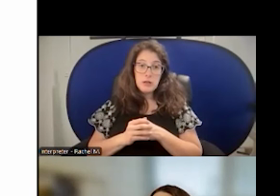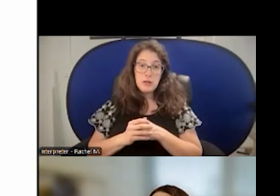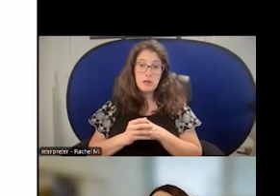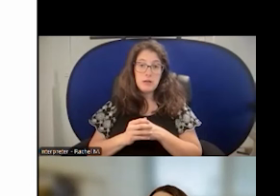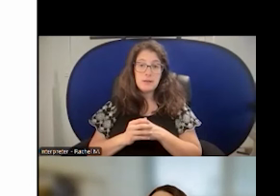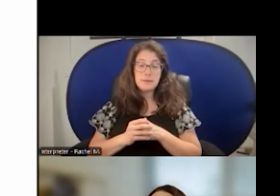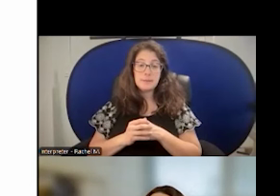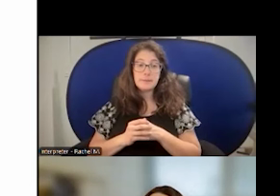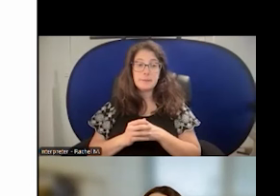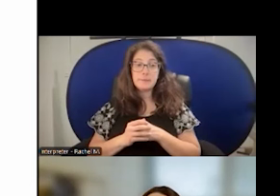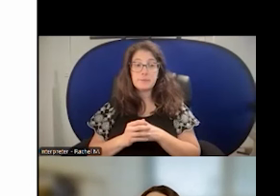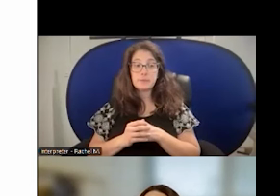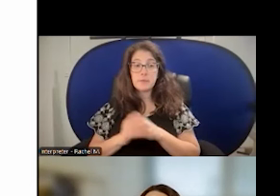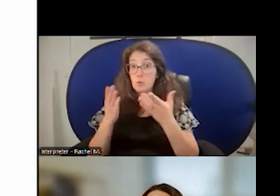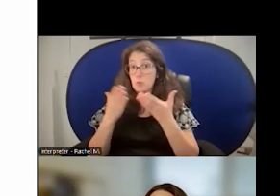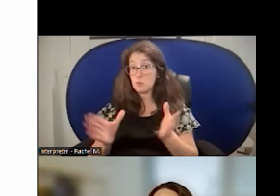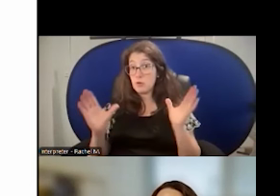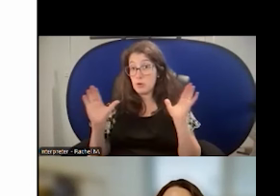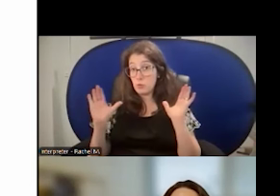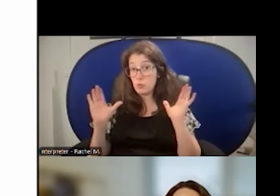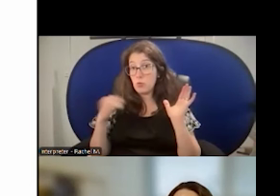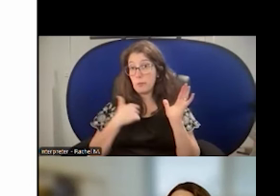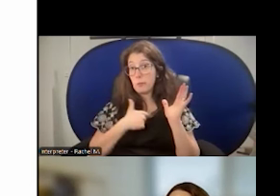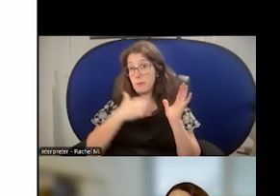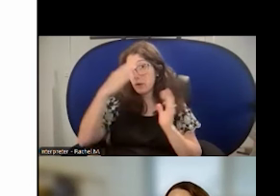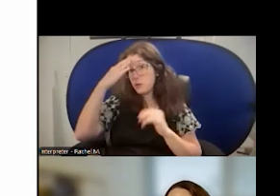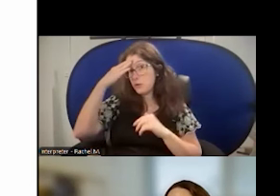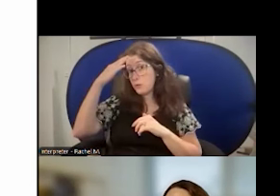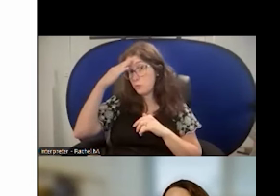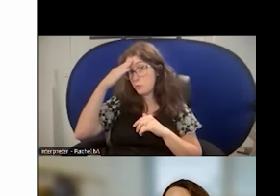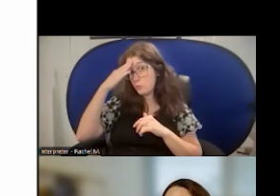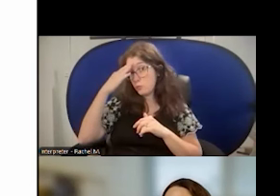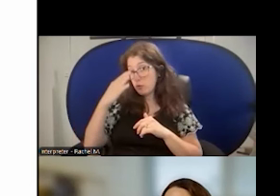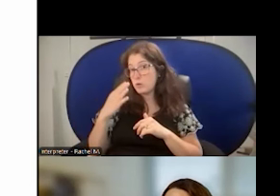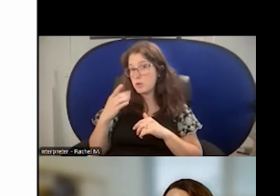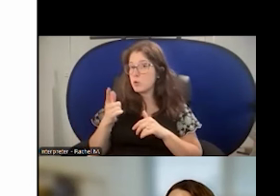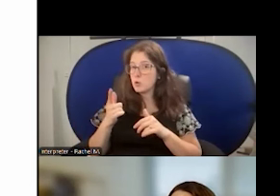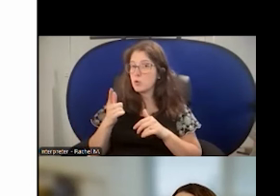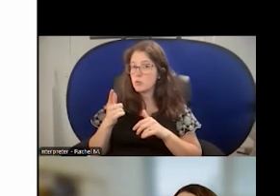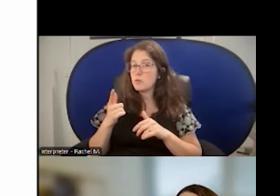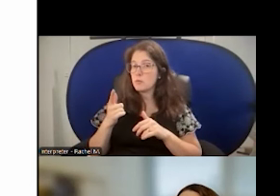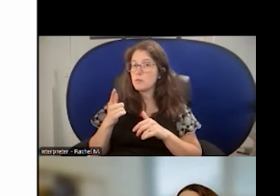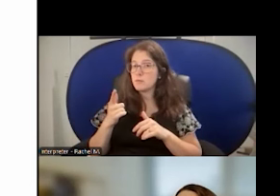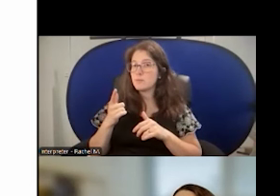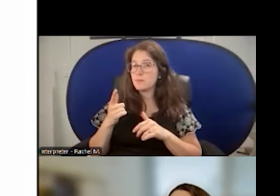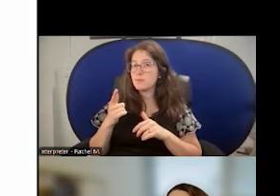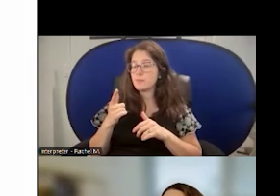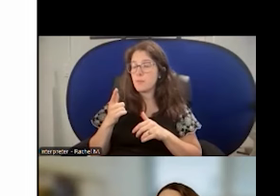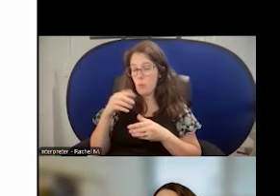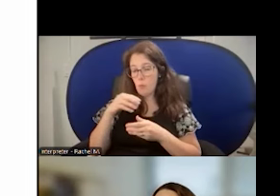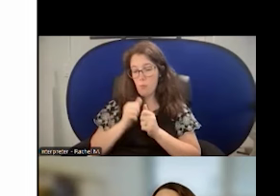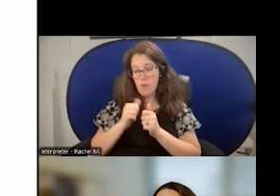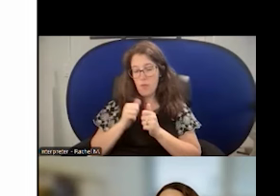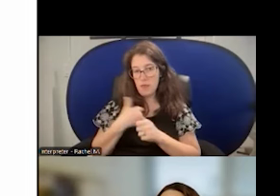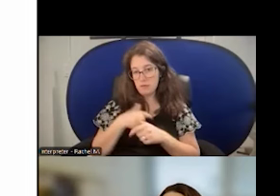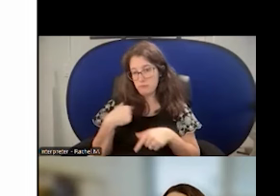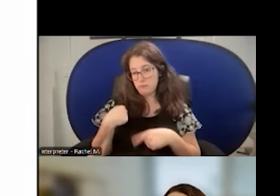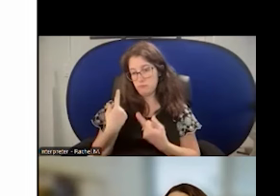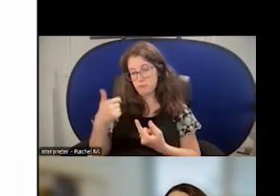So just in general, we know, if you've been with us this semester so far, that